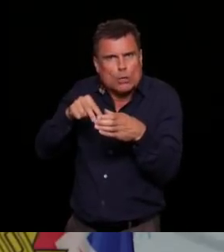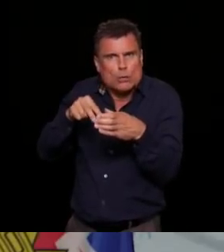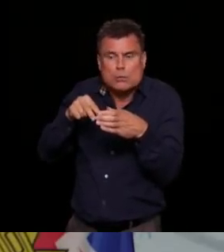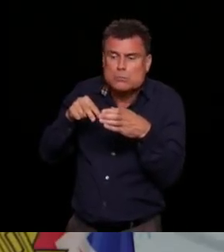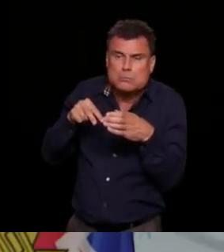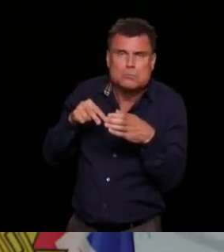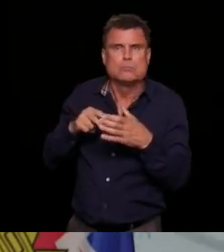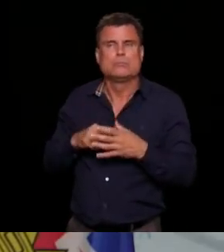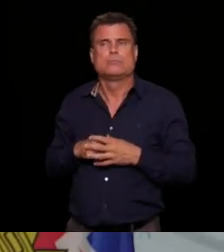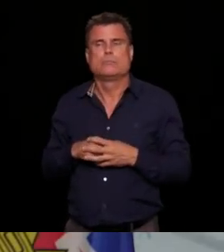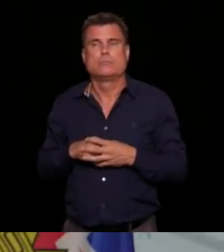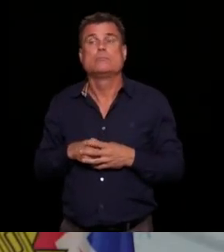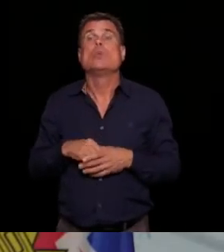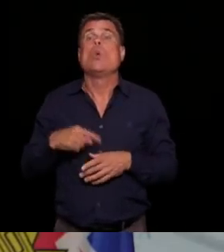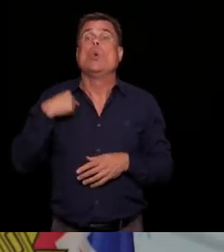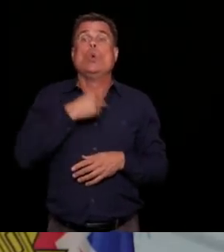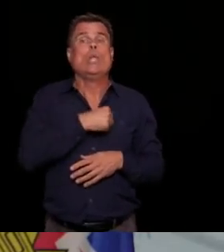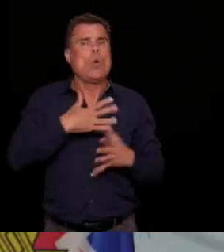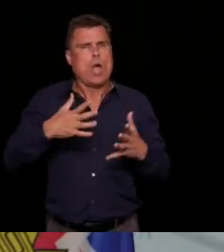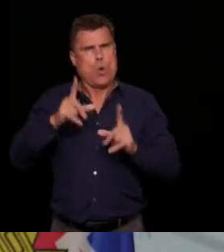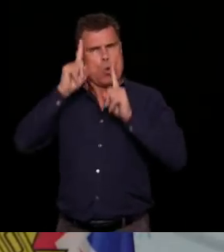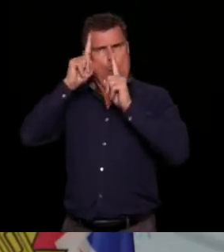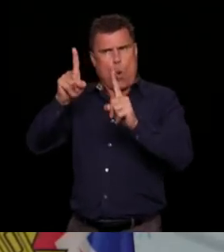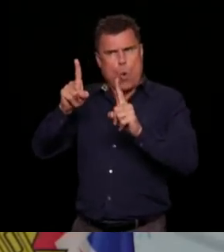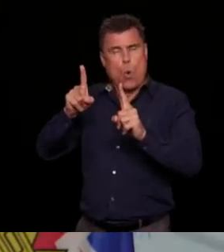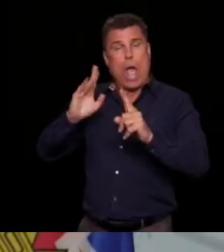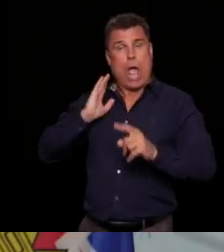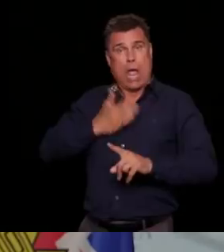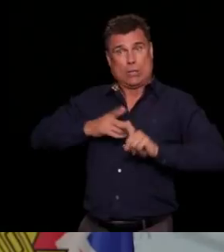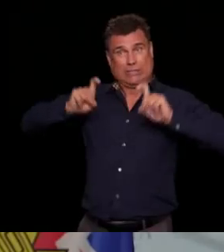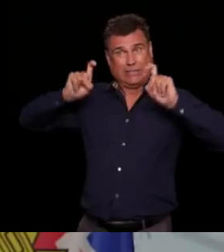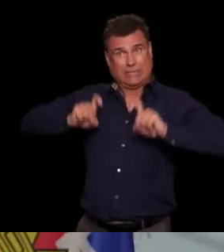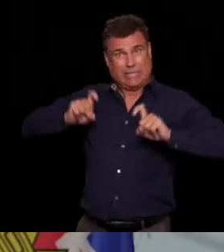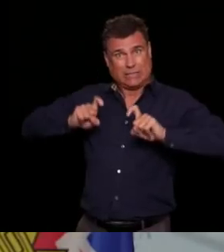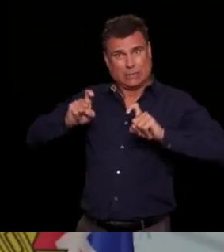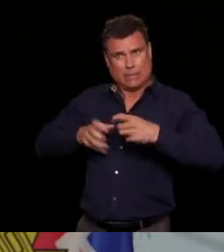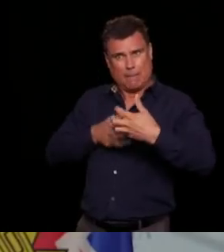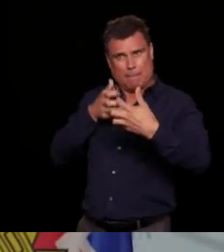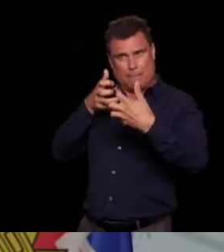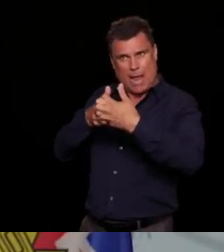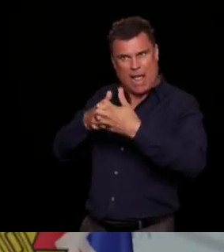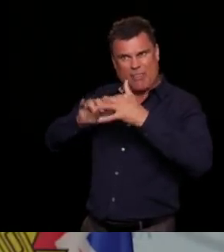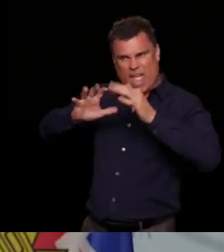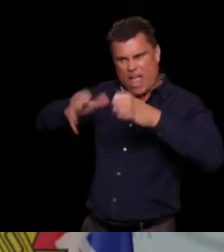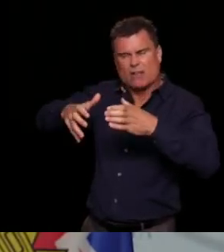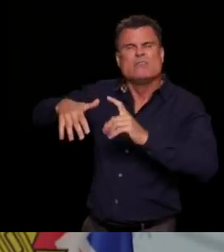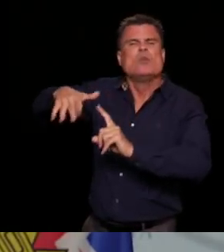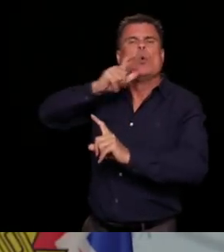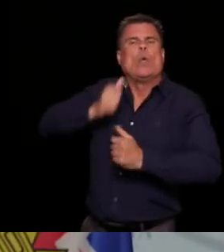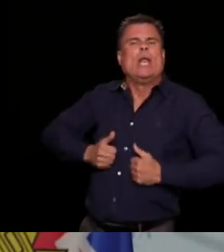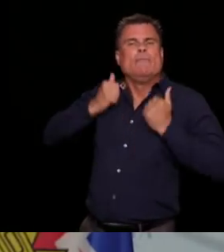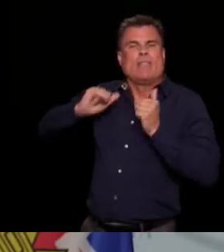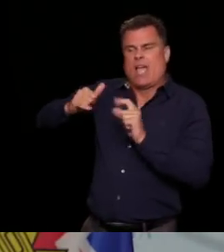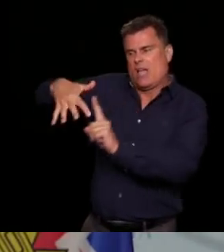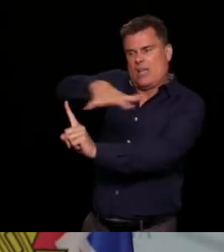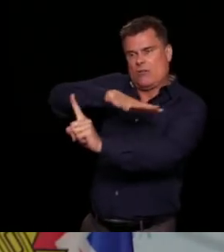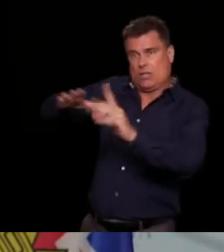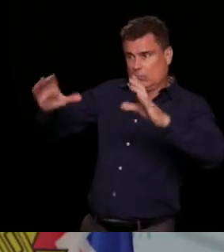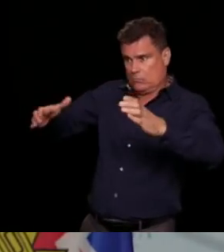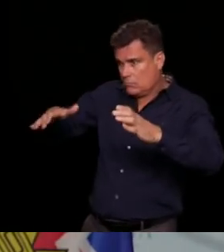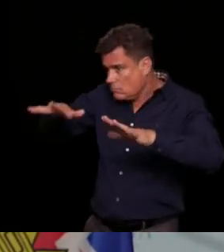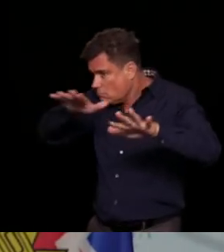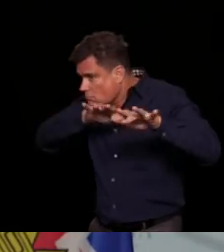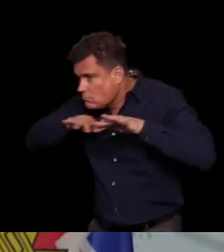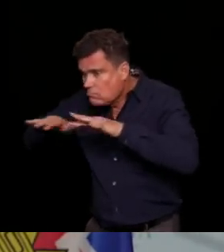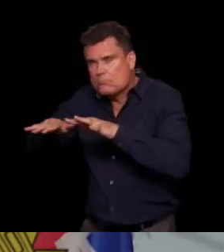that our testing is appropriate for the level of circulation of virus. Thank you. The next question comes from Glenn